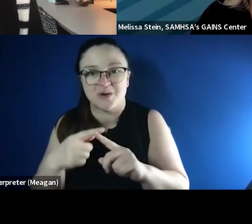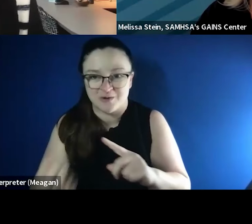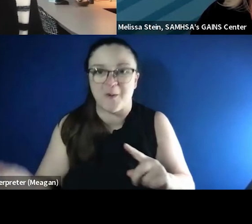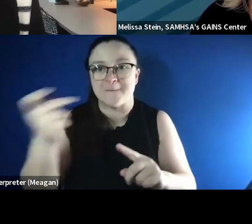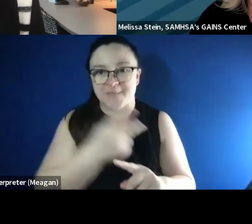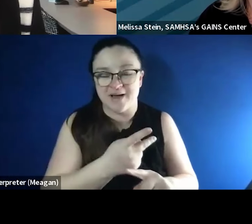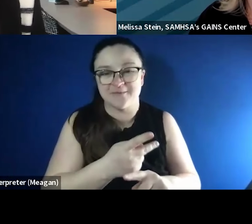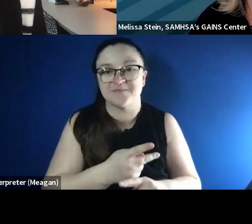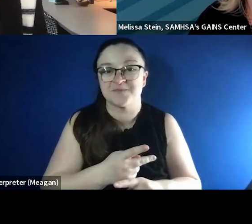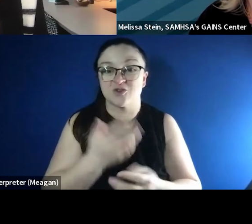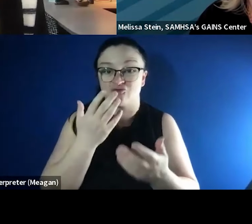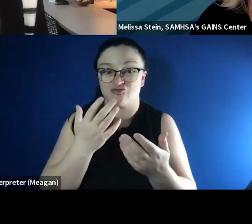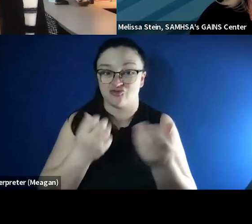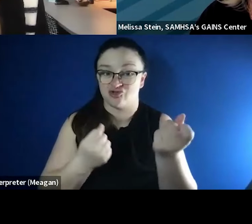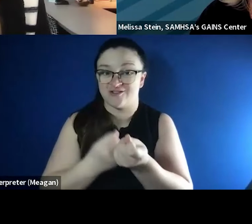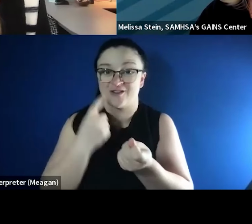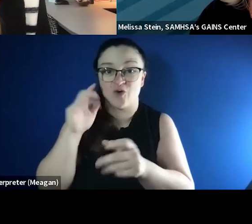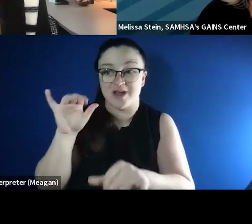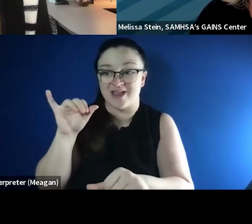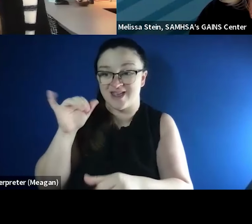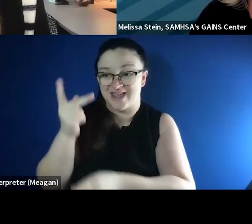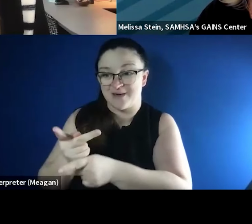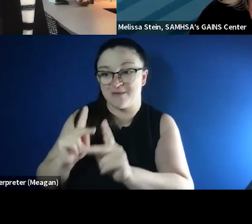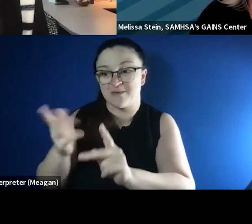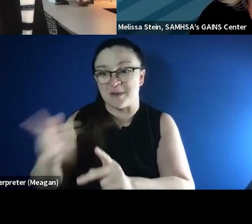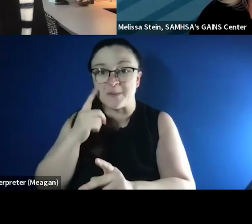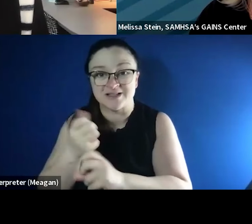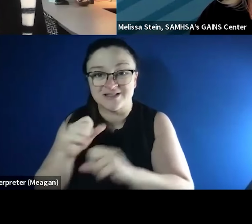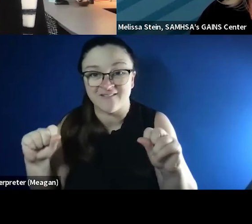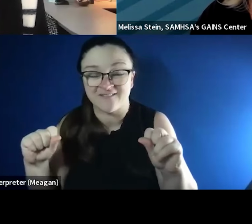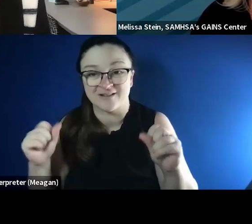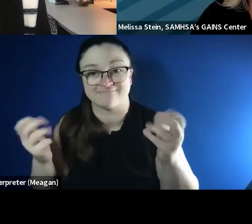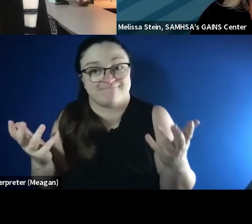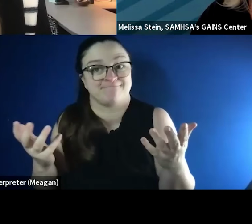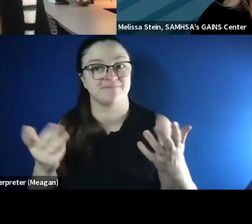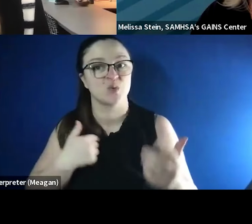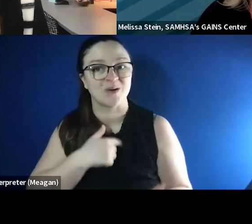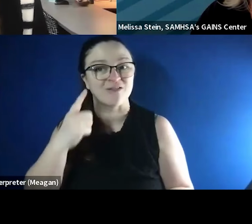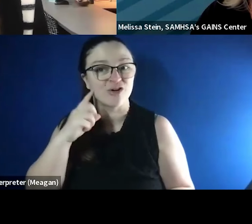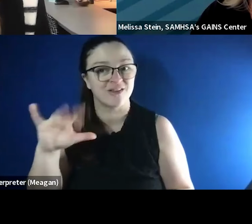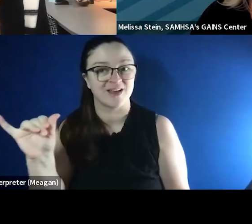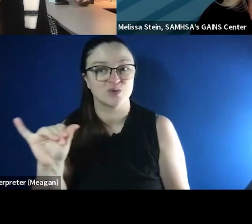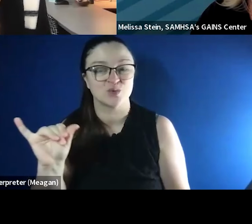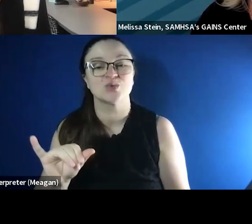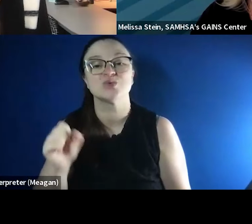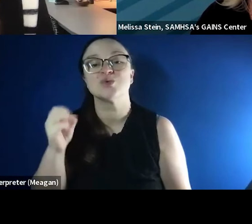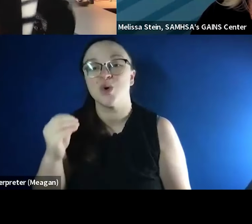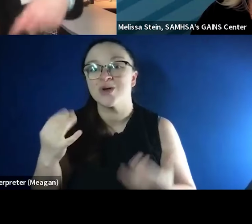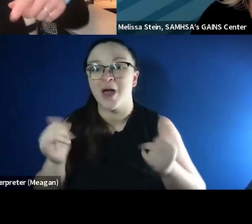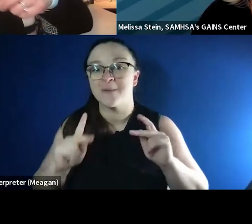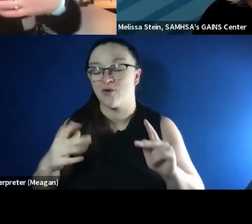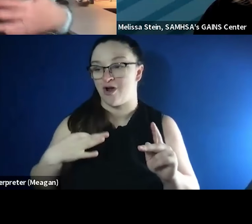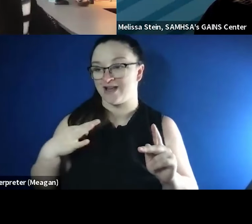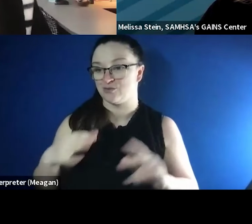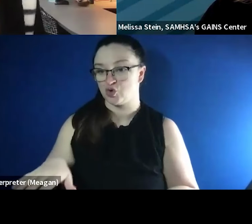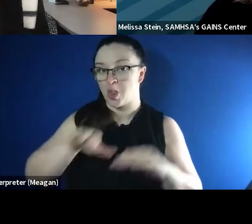is it justification for keeping people in that place because it's safe? We've heard that too, which is folks are now reentry eligible. And I think